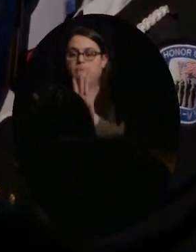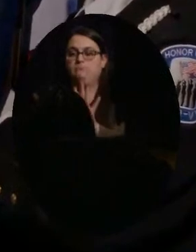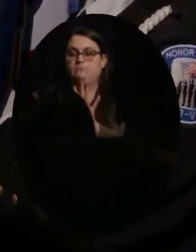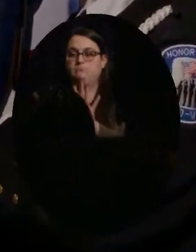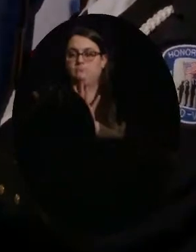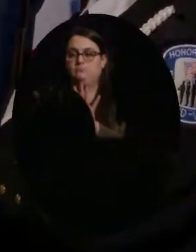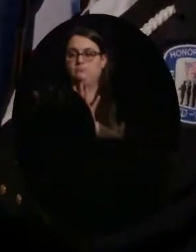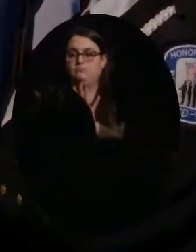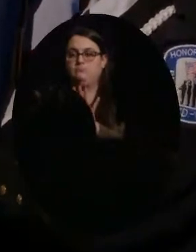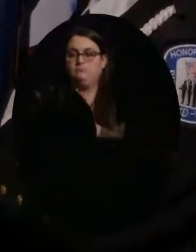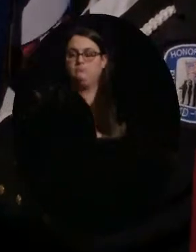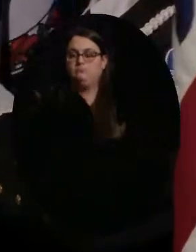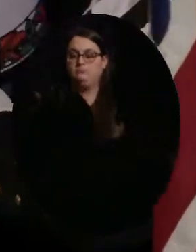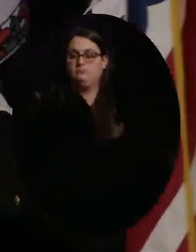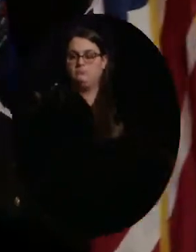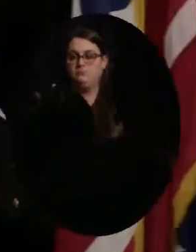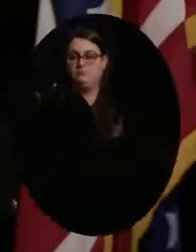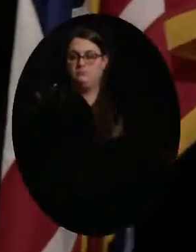Four.